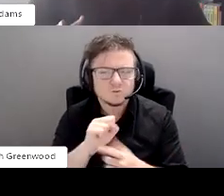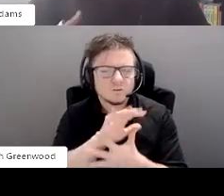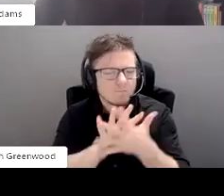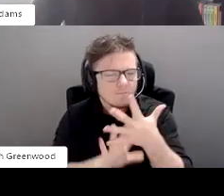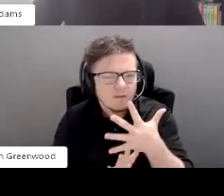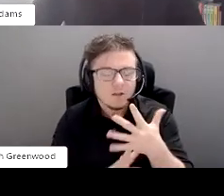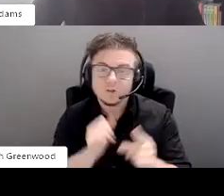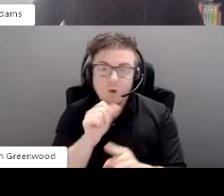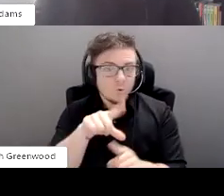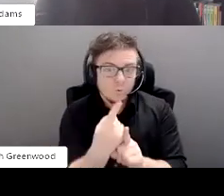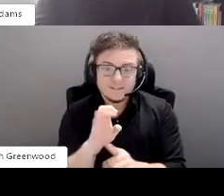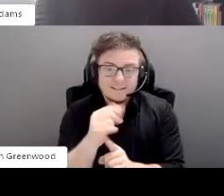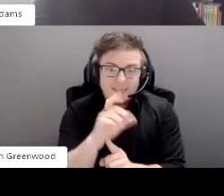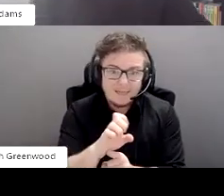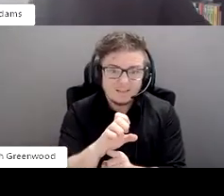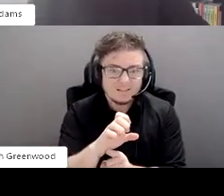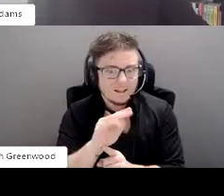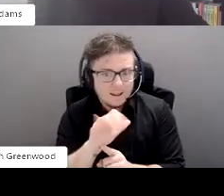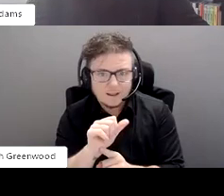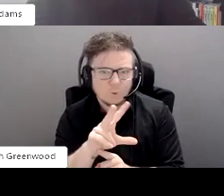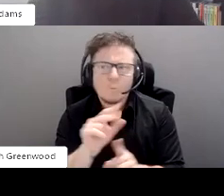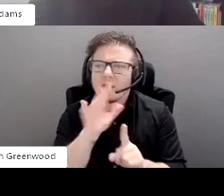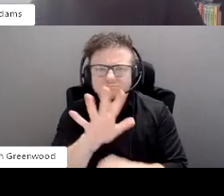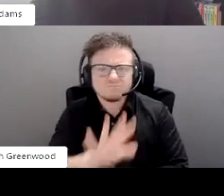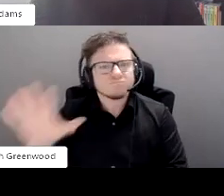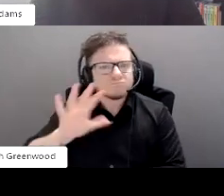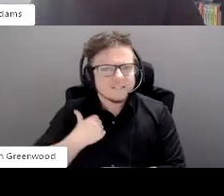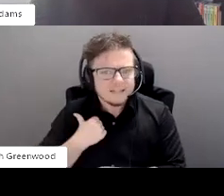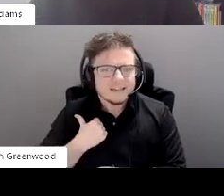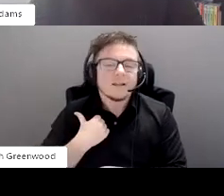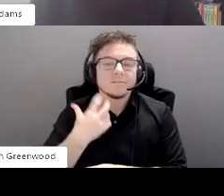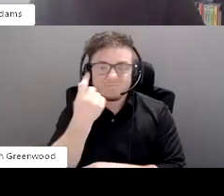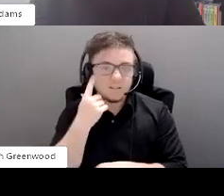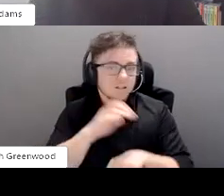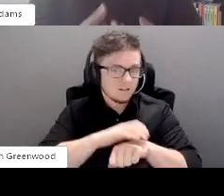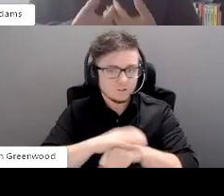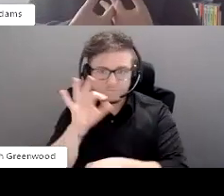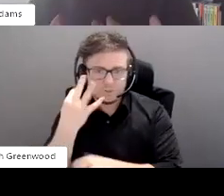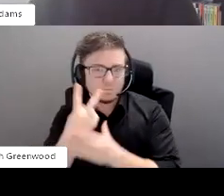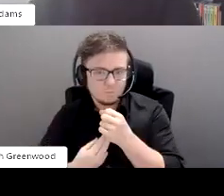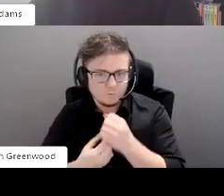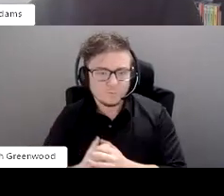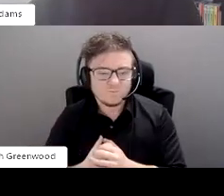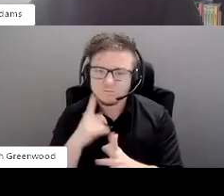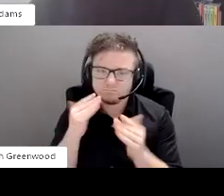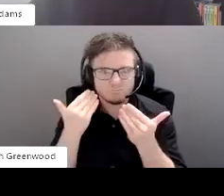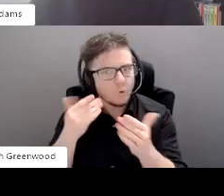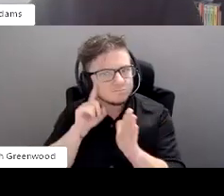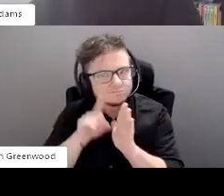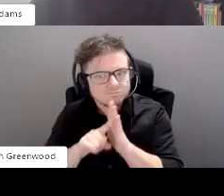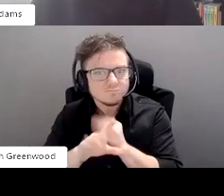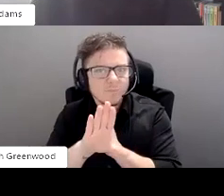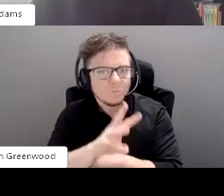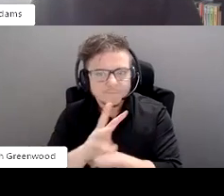not just from Egale and the NIA, but right across the country in both English and French. So feel free to explore that website.